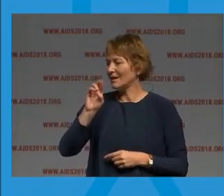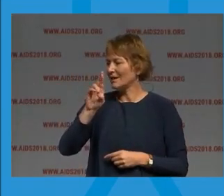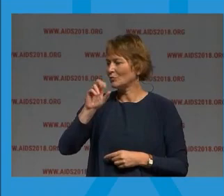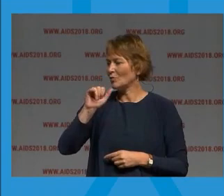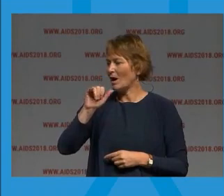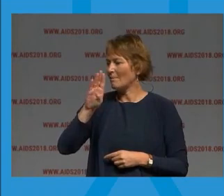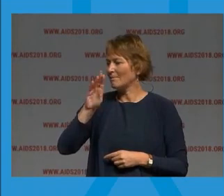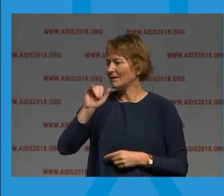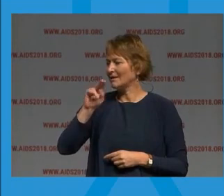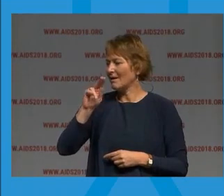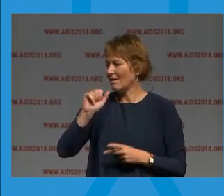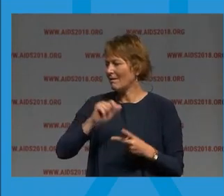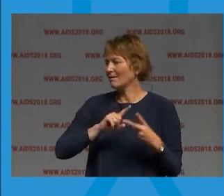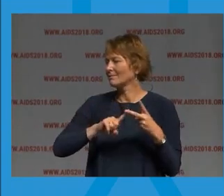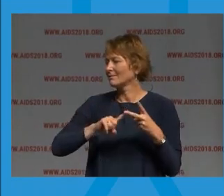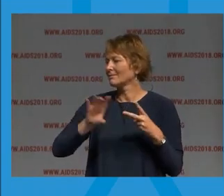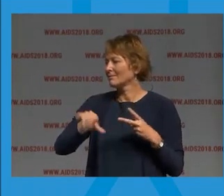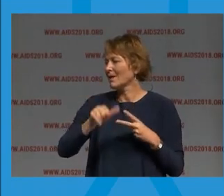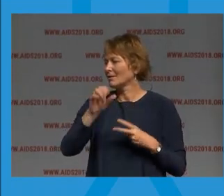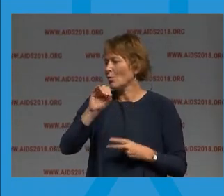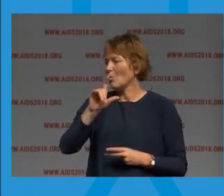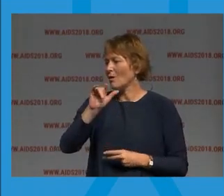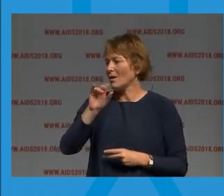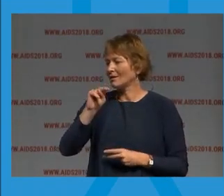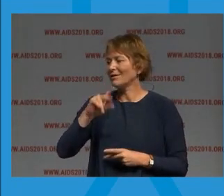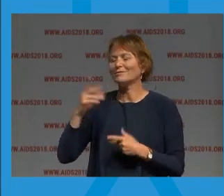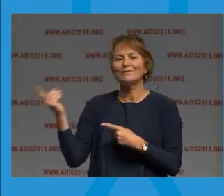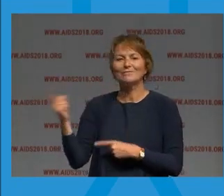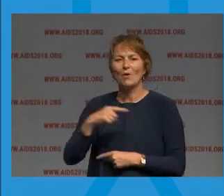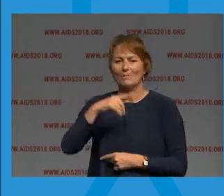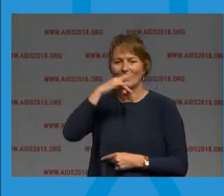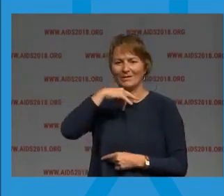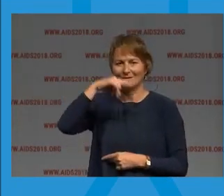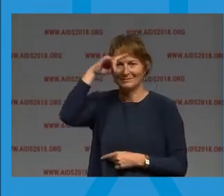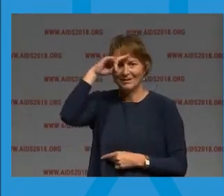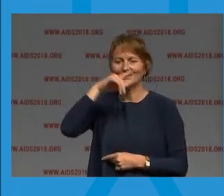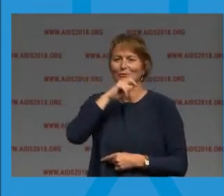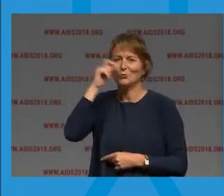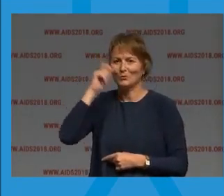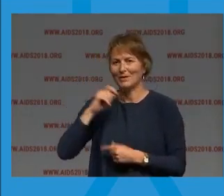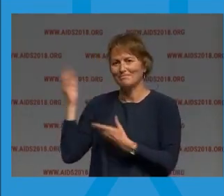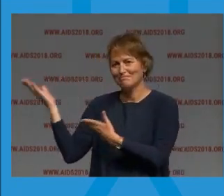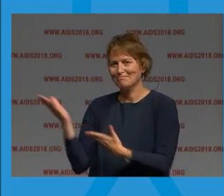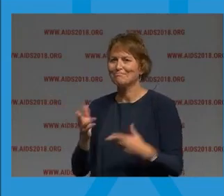speak to us about their experiences.